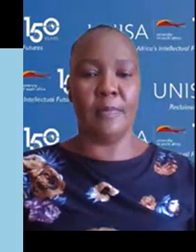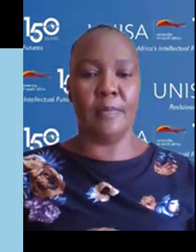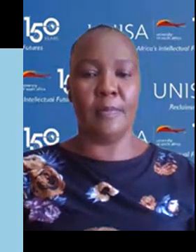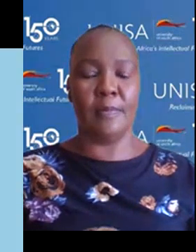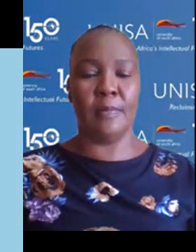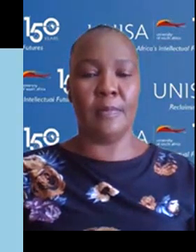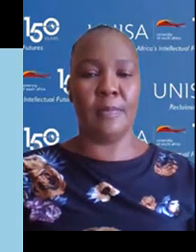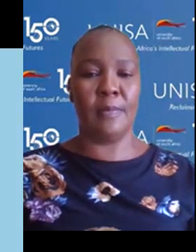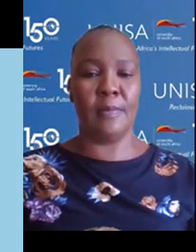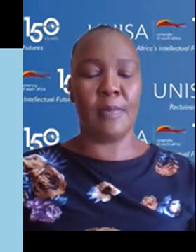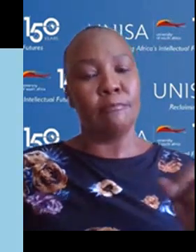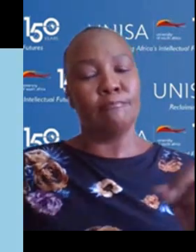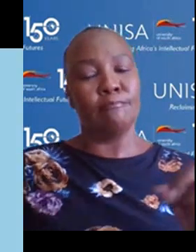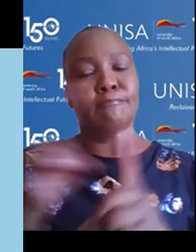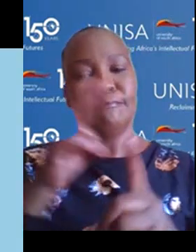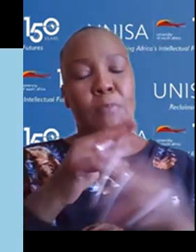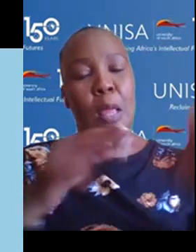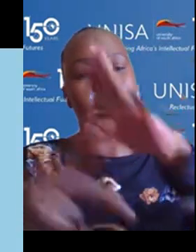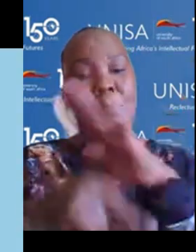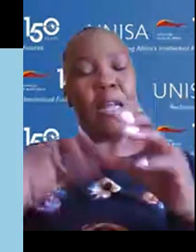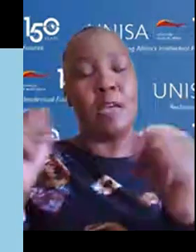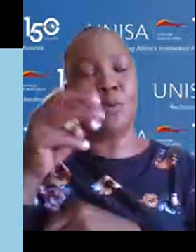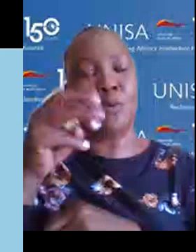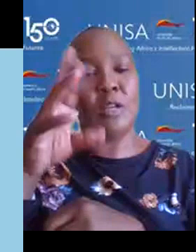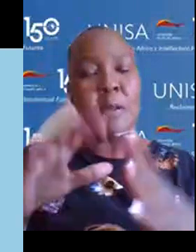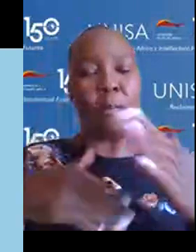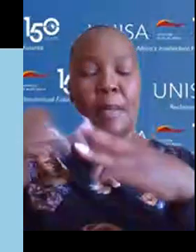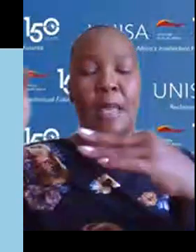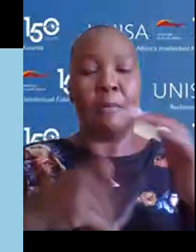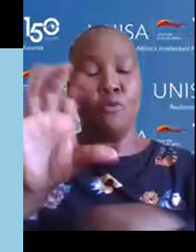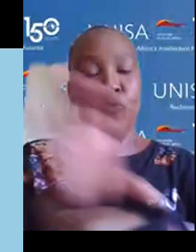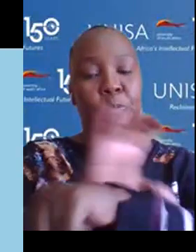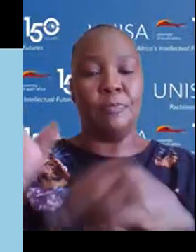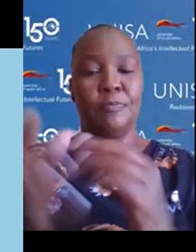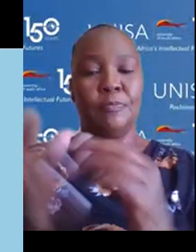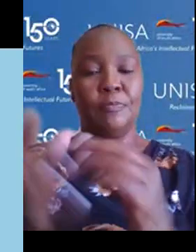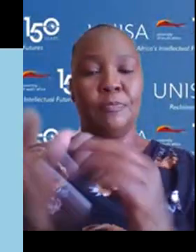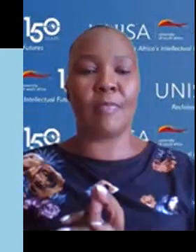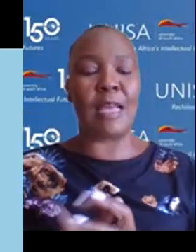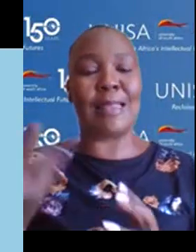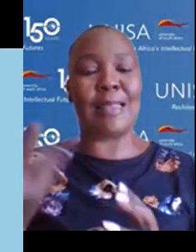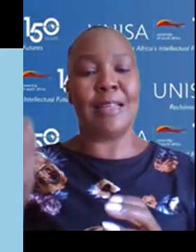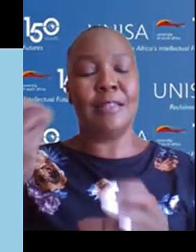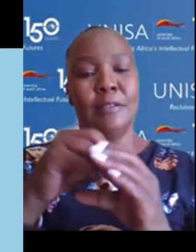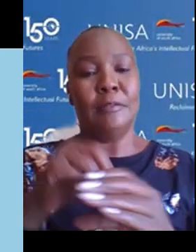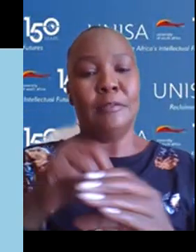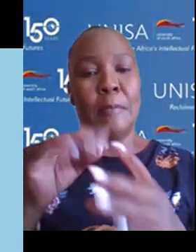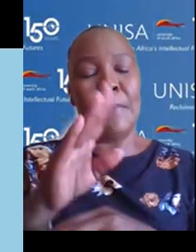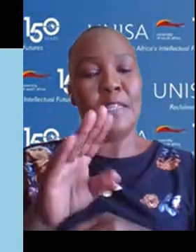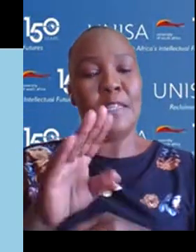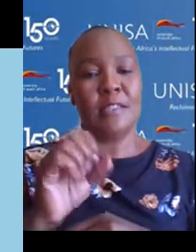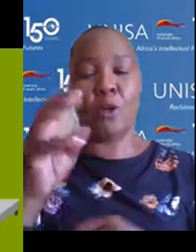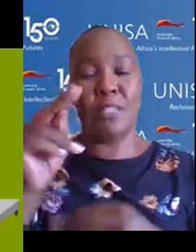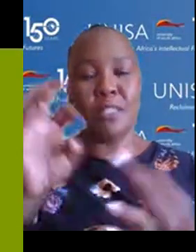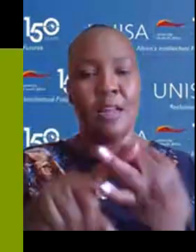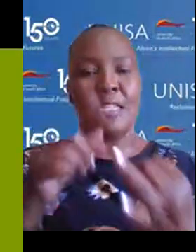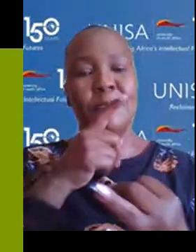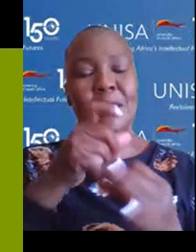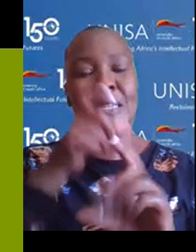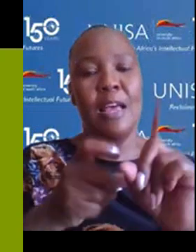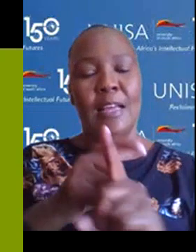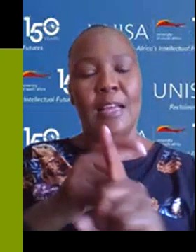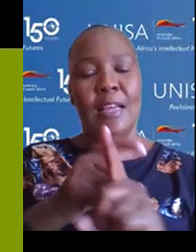Let's take a look at the primary hardware components that make up a computer. This includes the base unit, the monitor, the speakers, the